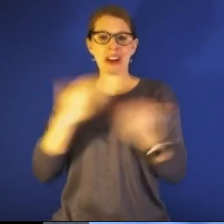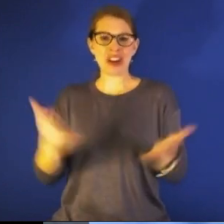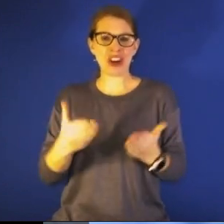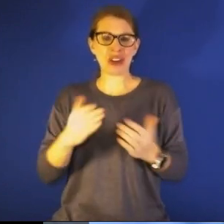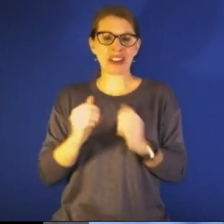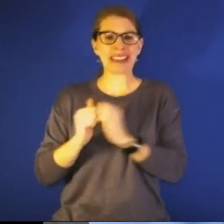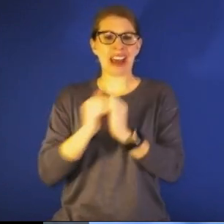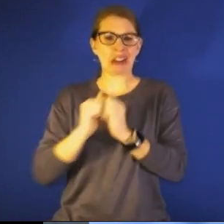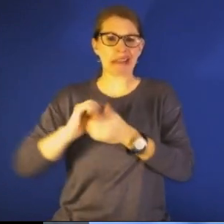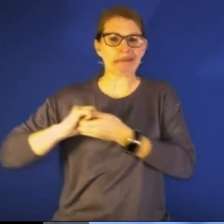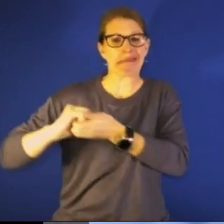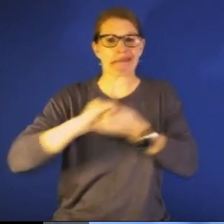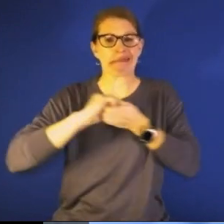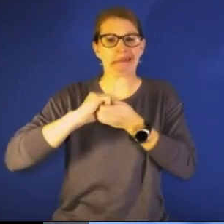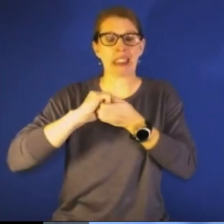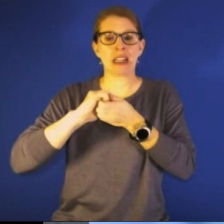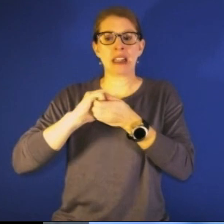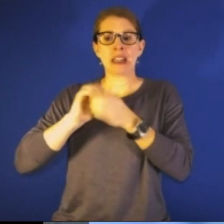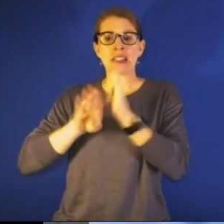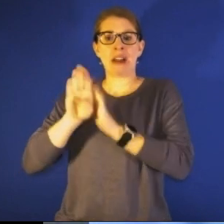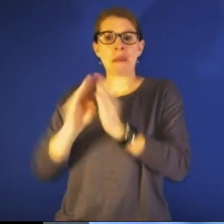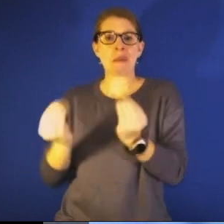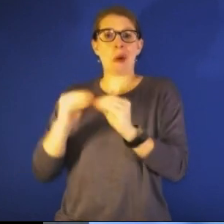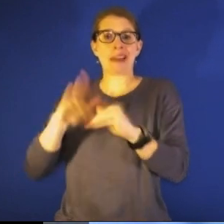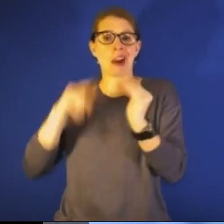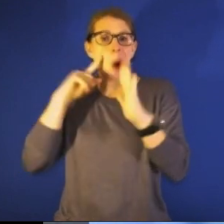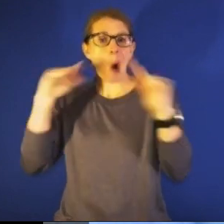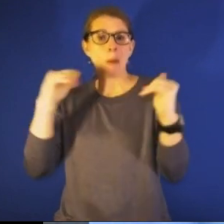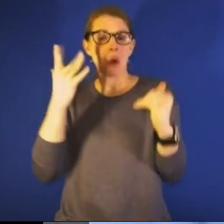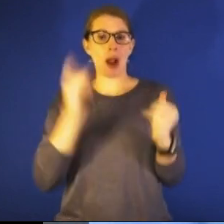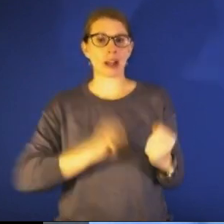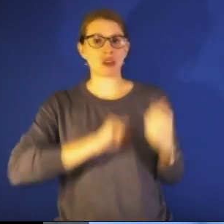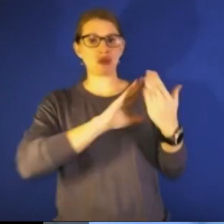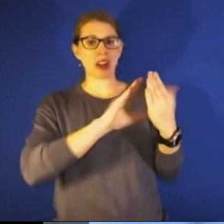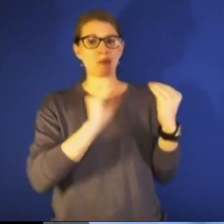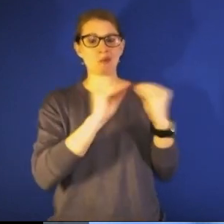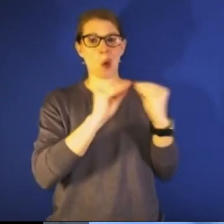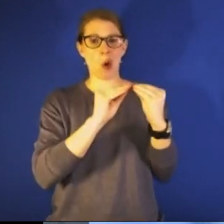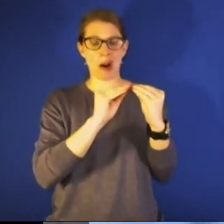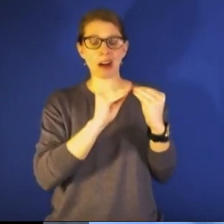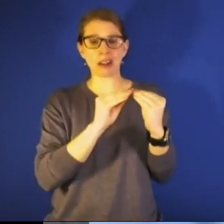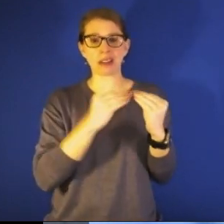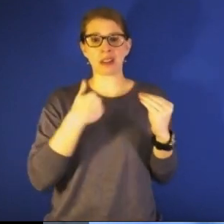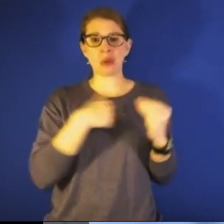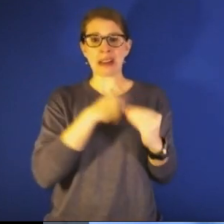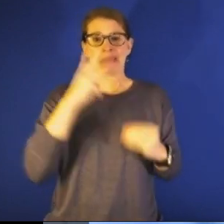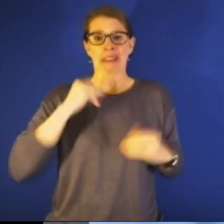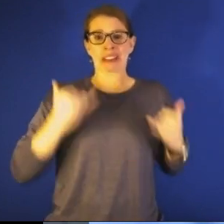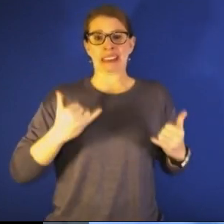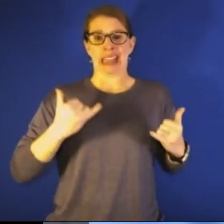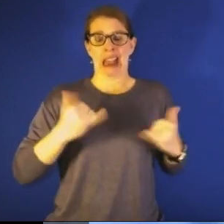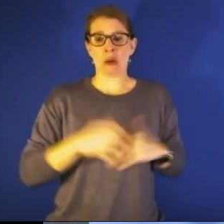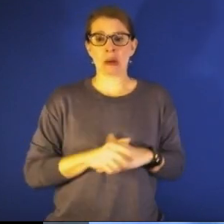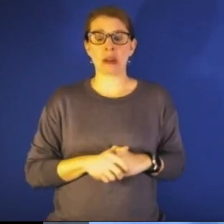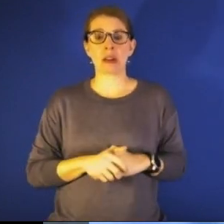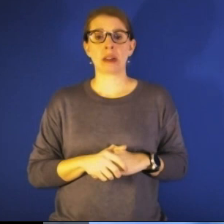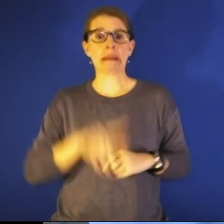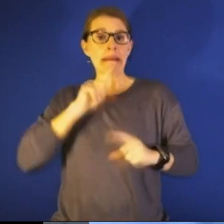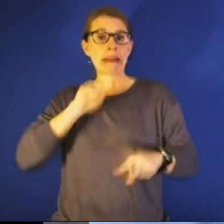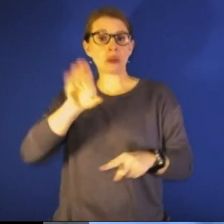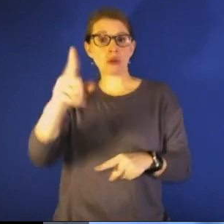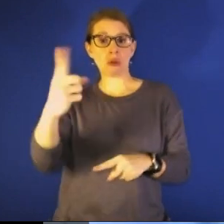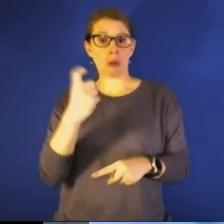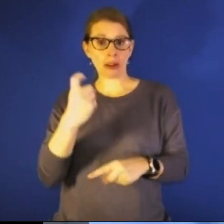up with something different than hope to try to address the crisis we're facing. But to answer your question, Dr. Stites, yes, we have folks in